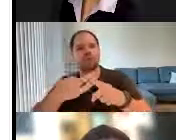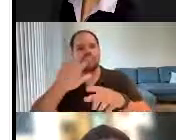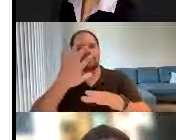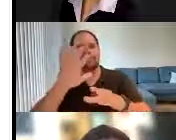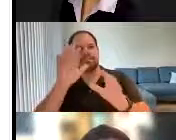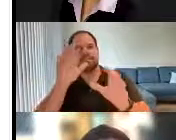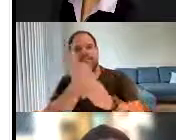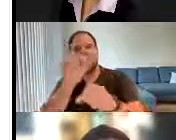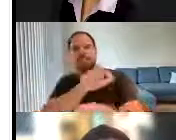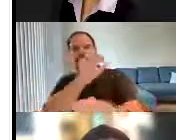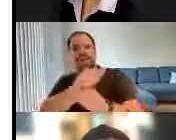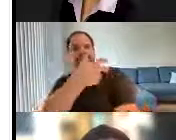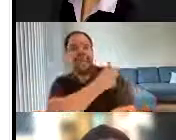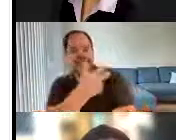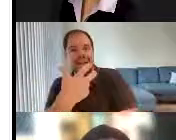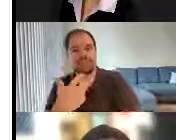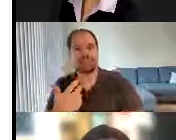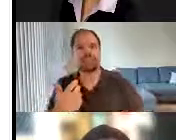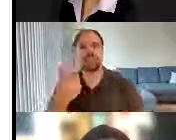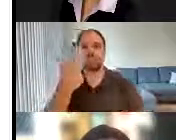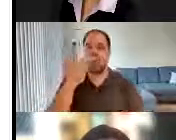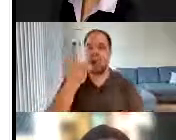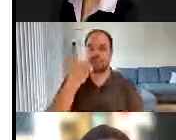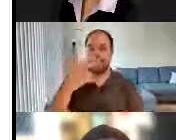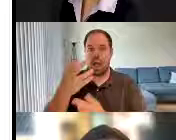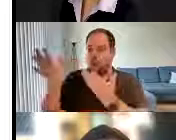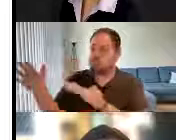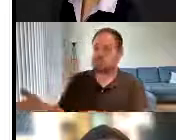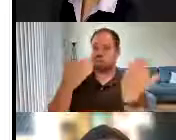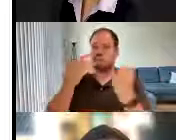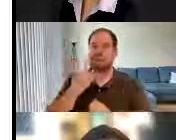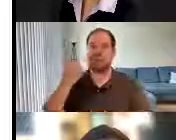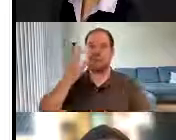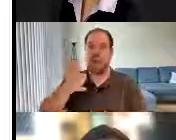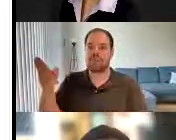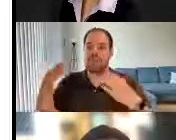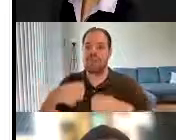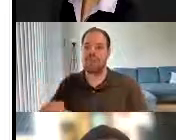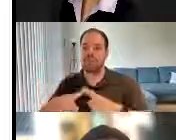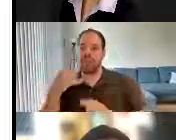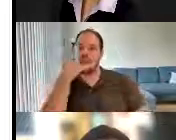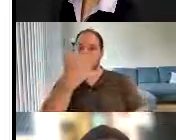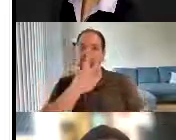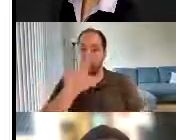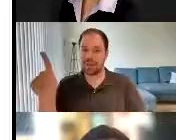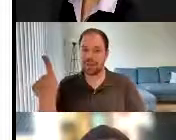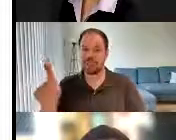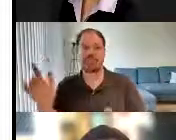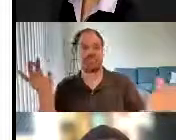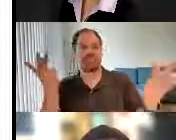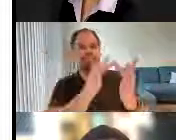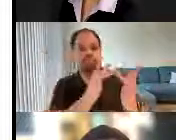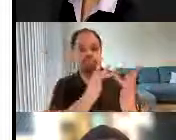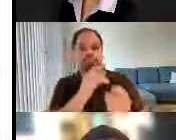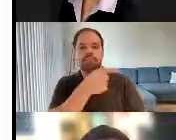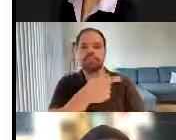or a disabled person. If they call 211 to get a vaccine appointment, Greater Nashua may encourage deaf or